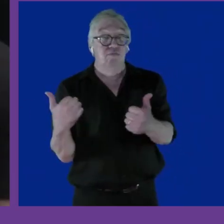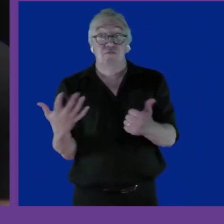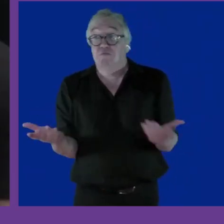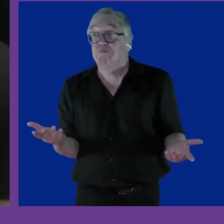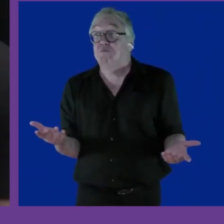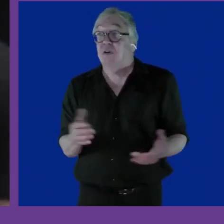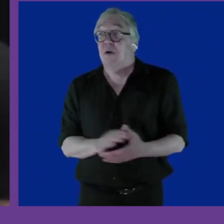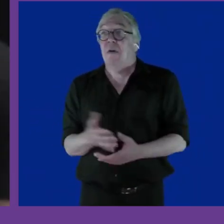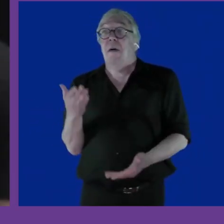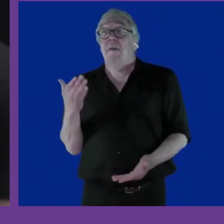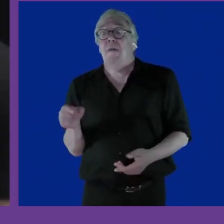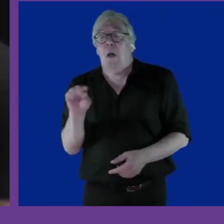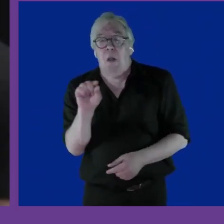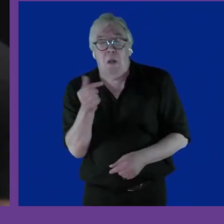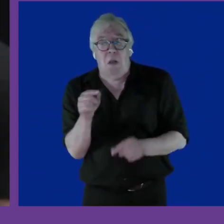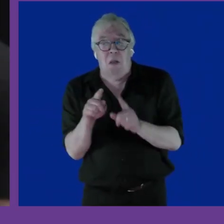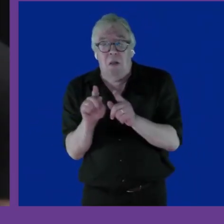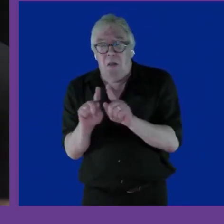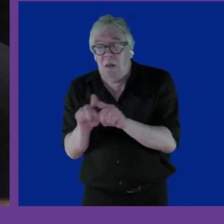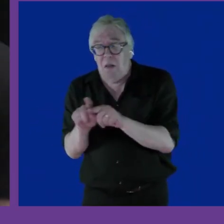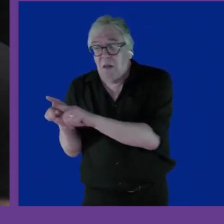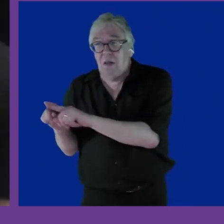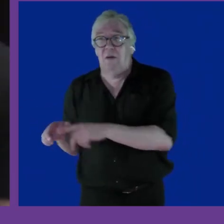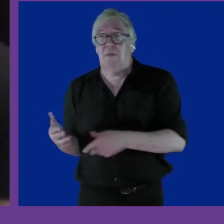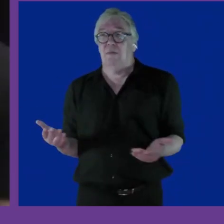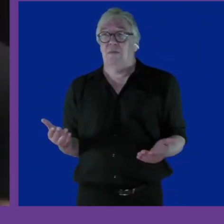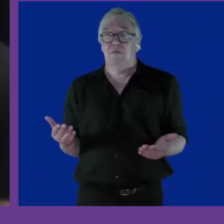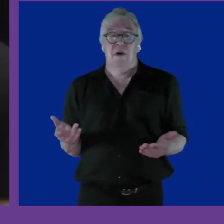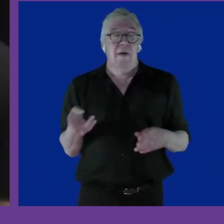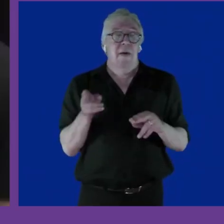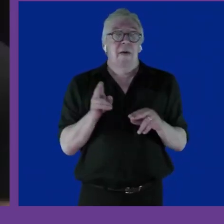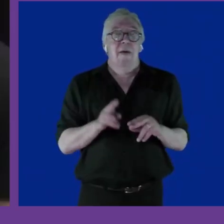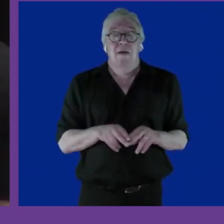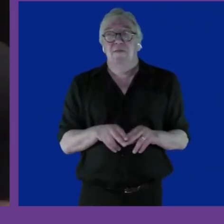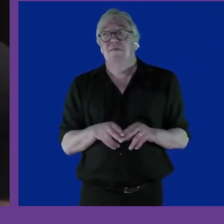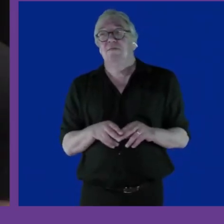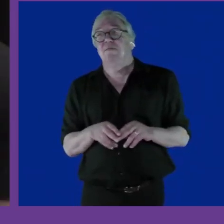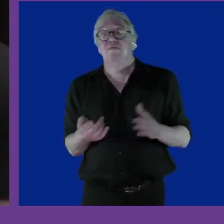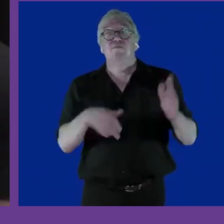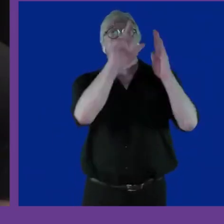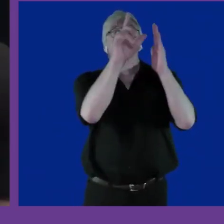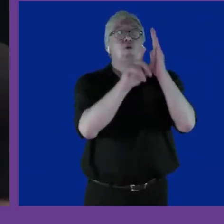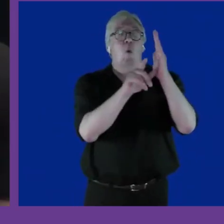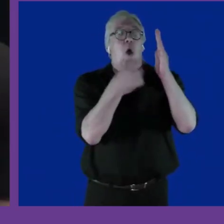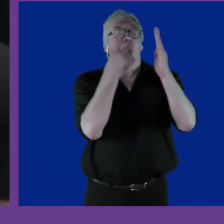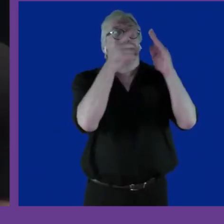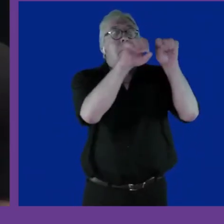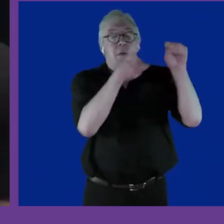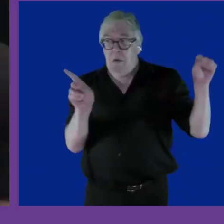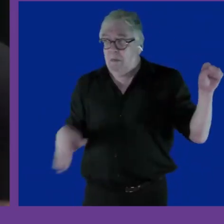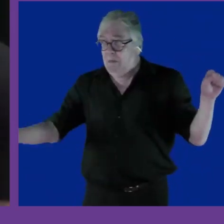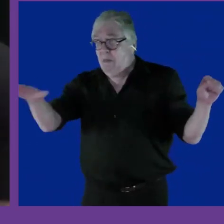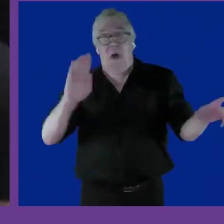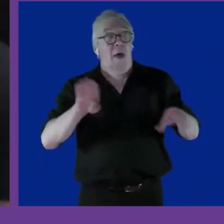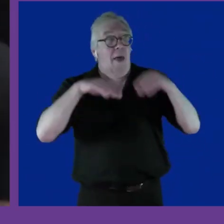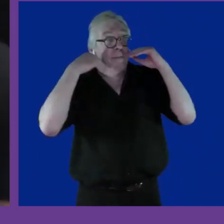be minor differences, but you're probably not going to be fined for not ticking a box in the law if it actually works for people.